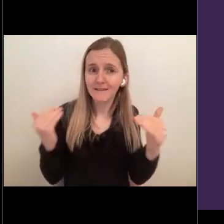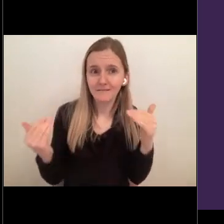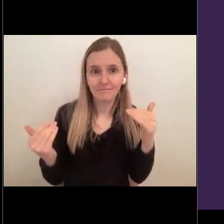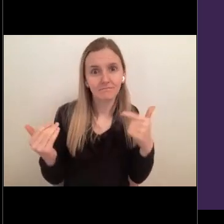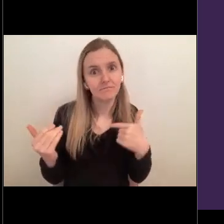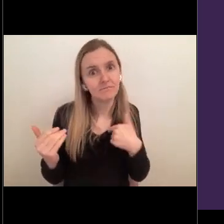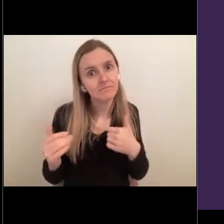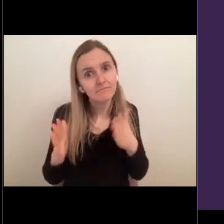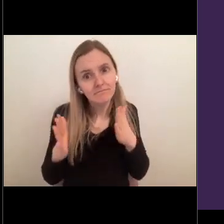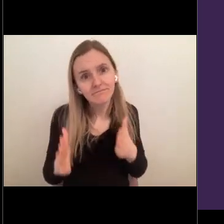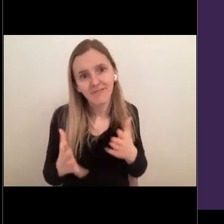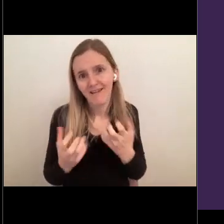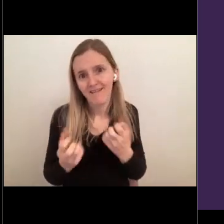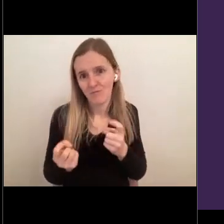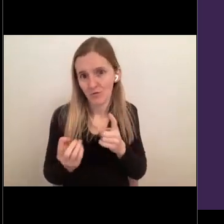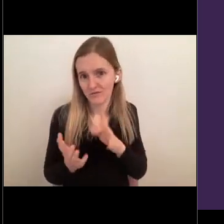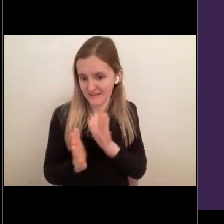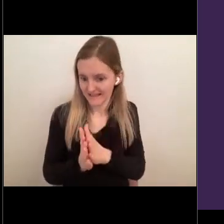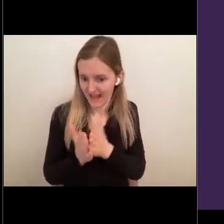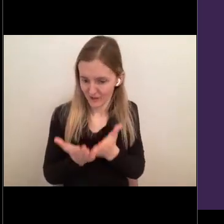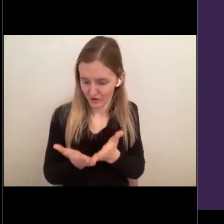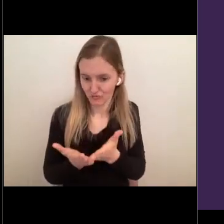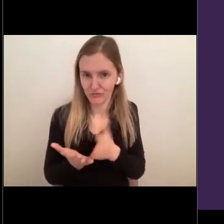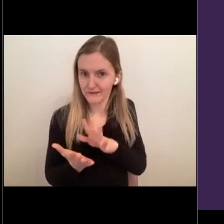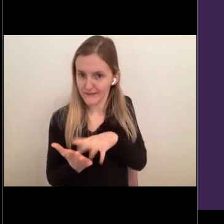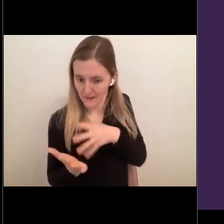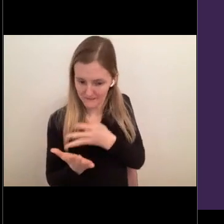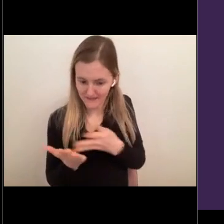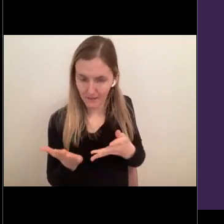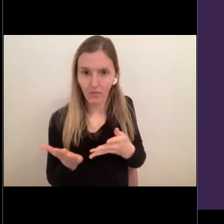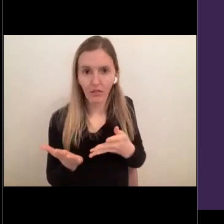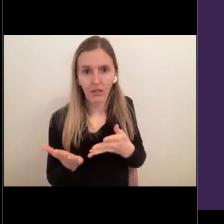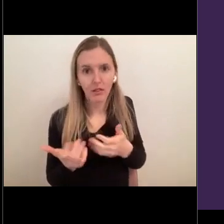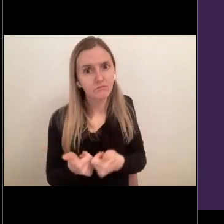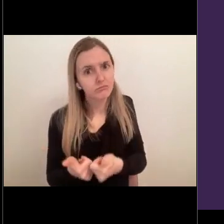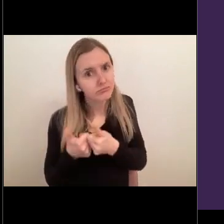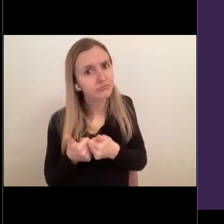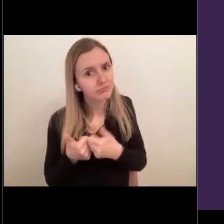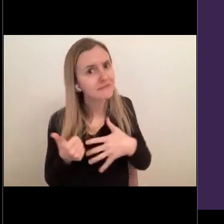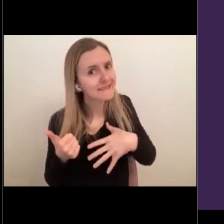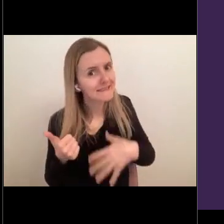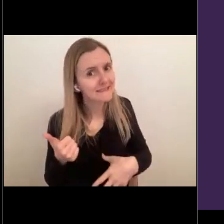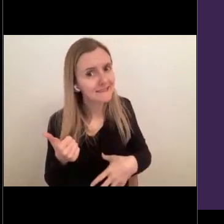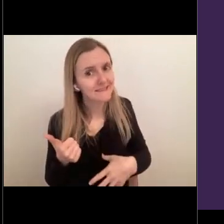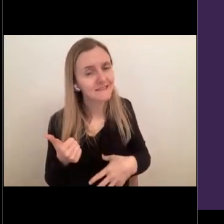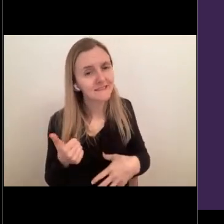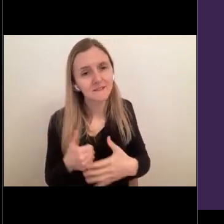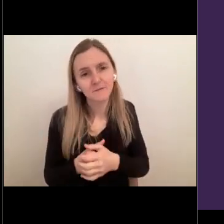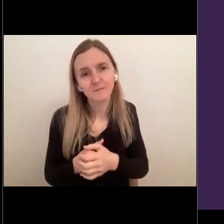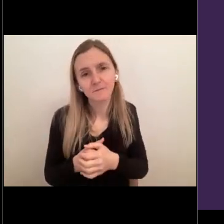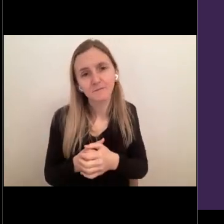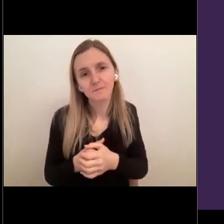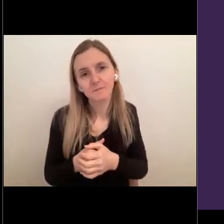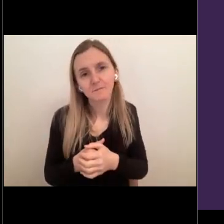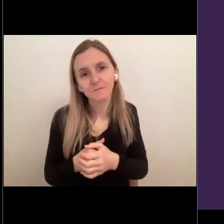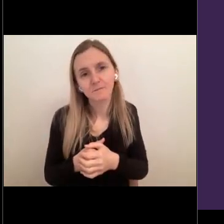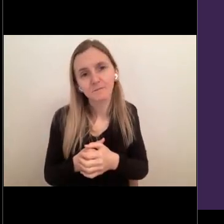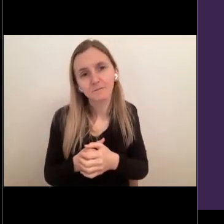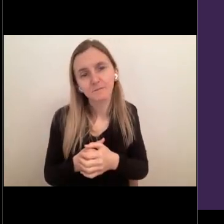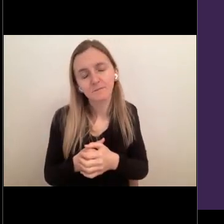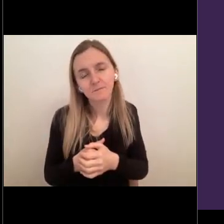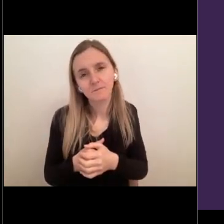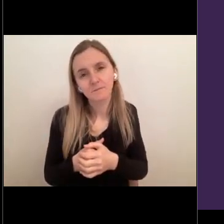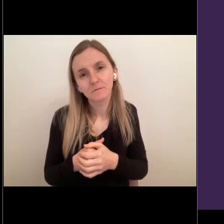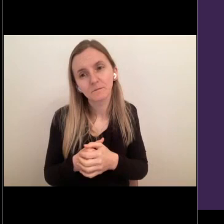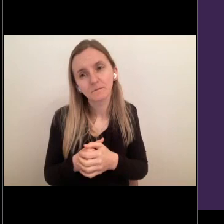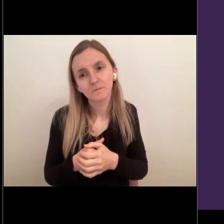without my diary and my timetable, and actually I can't understate enough